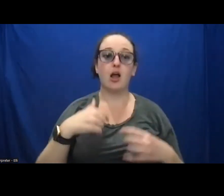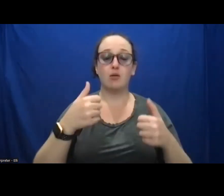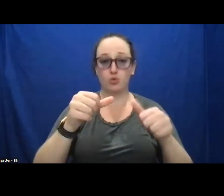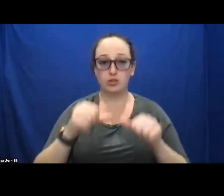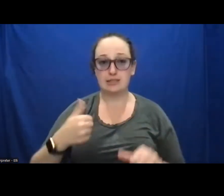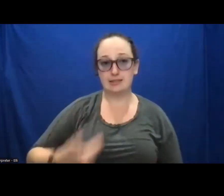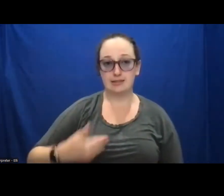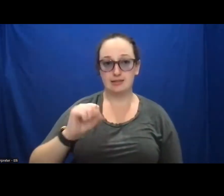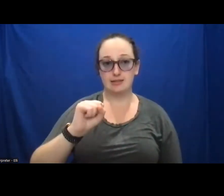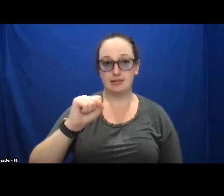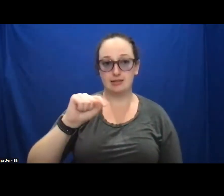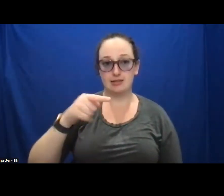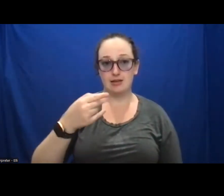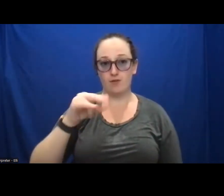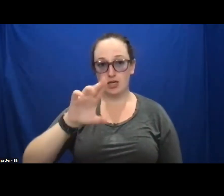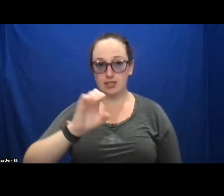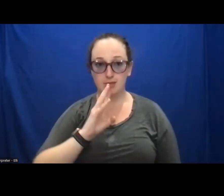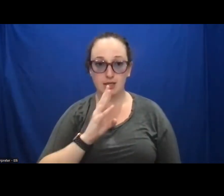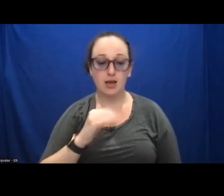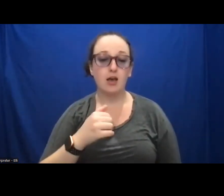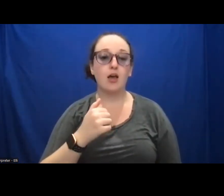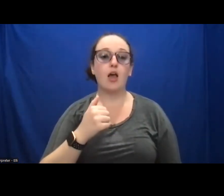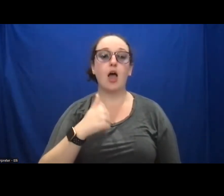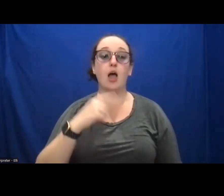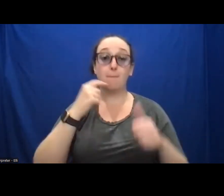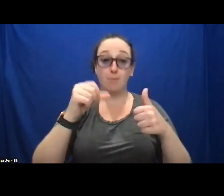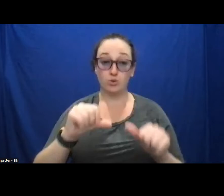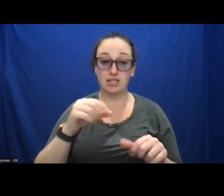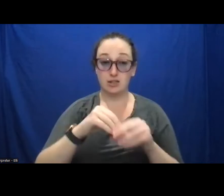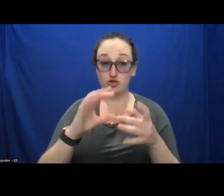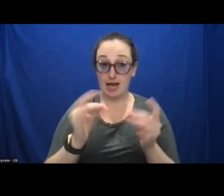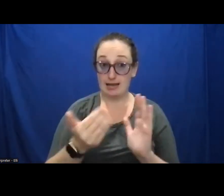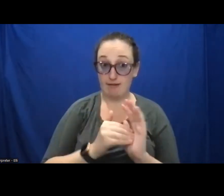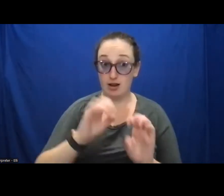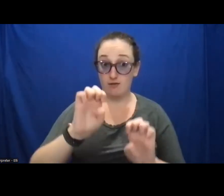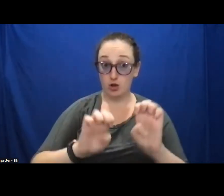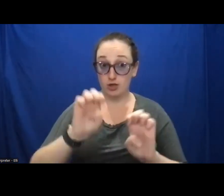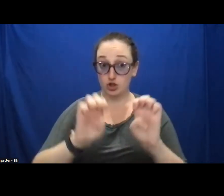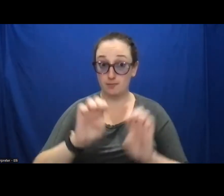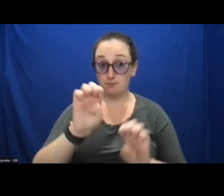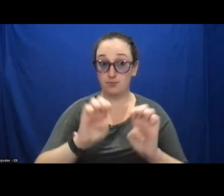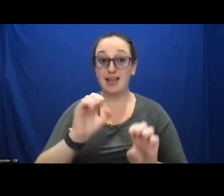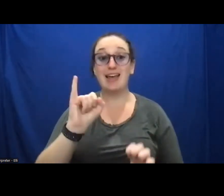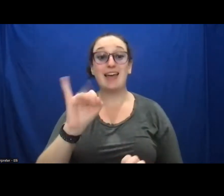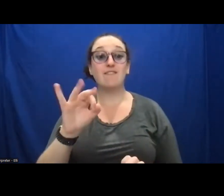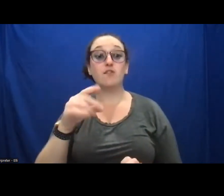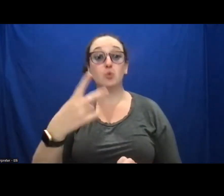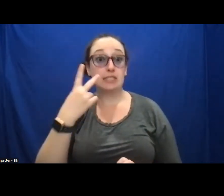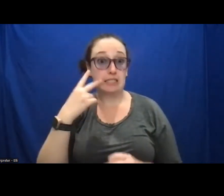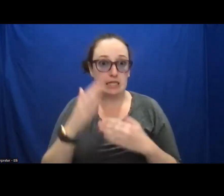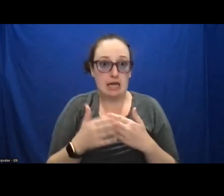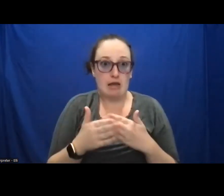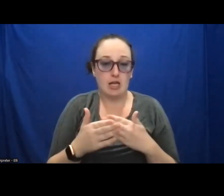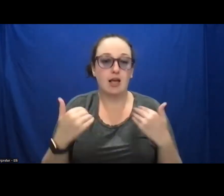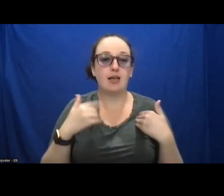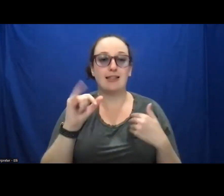time. If you fill out that email, that evaluation at the end, there will be another link to where you can get your CEUs.